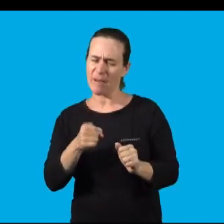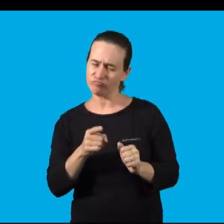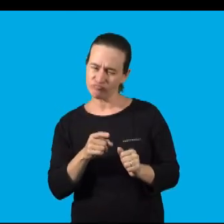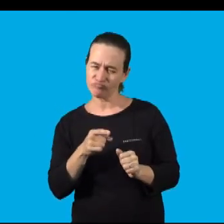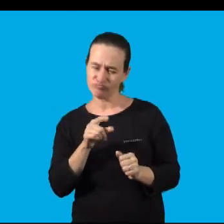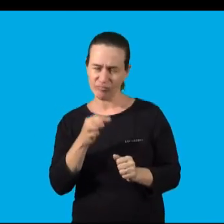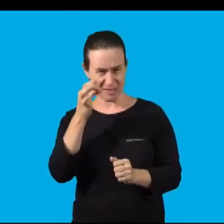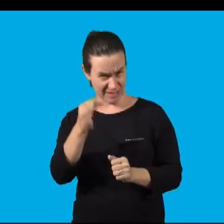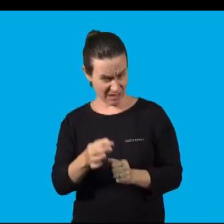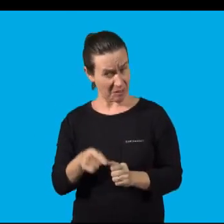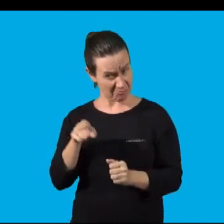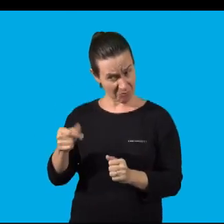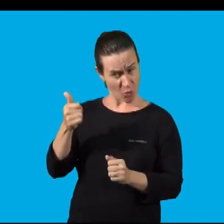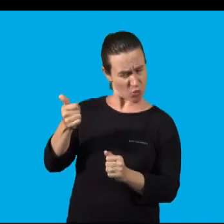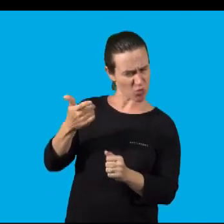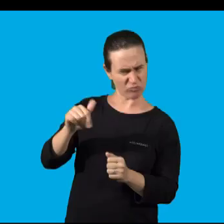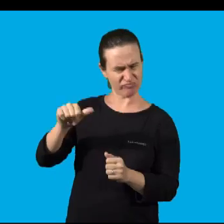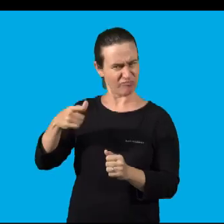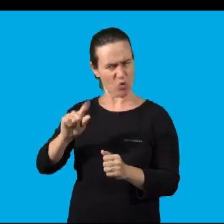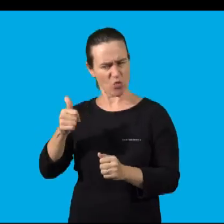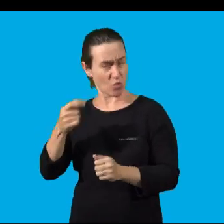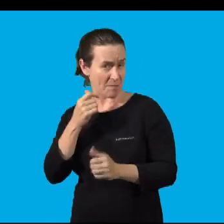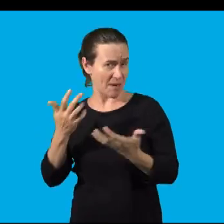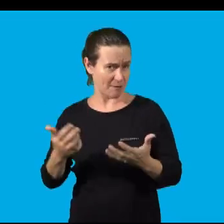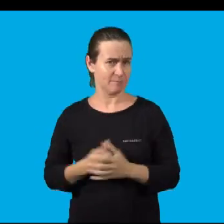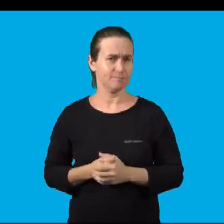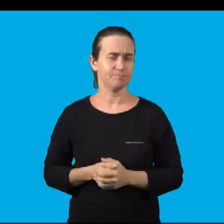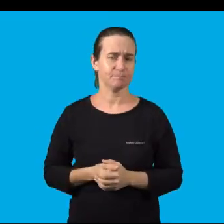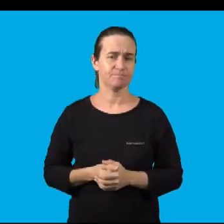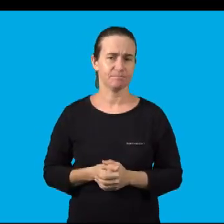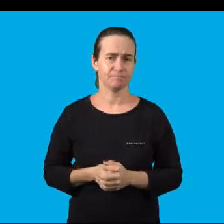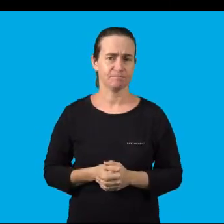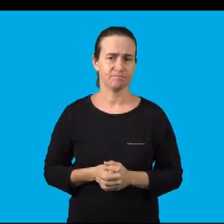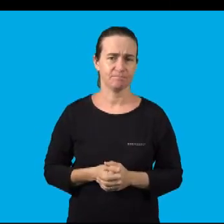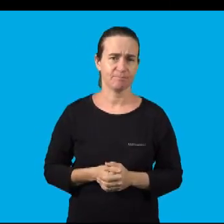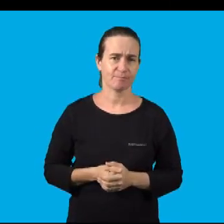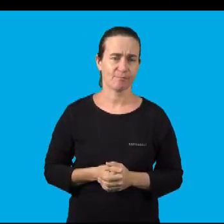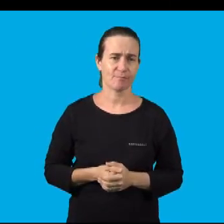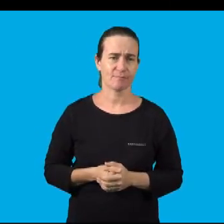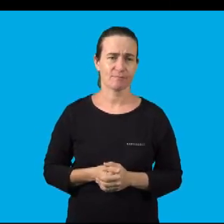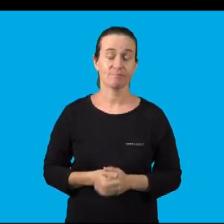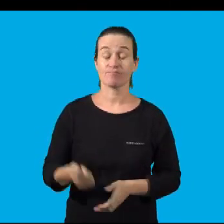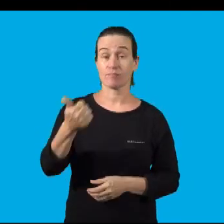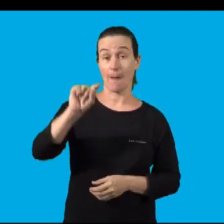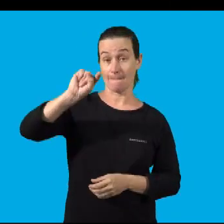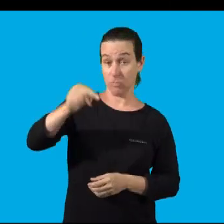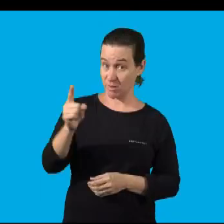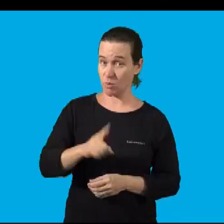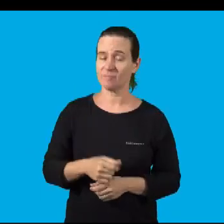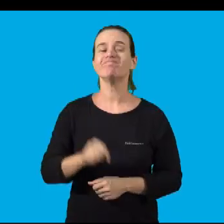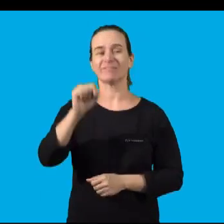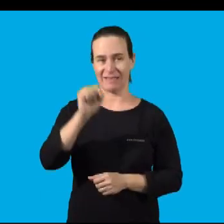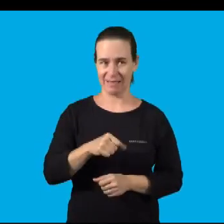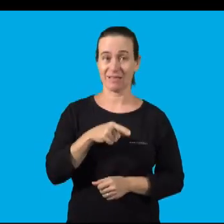judgment made about someone's character. Focus on this point in the play. So,